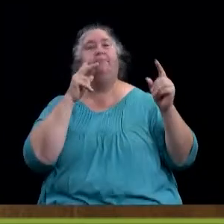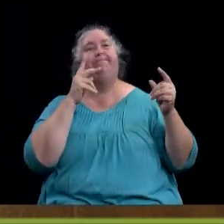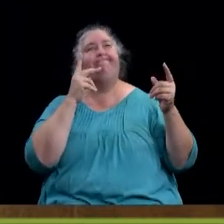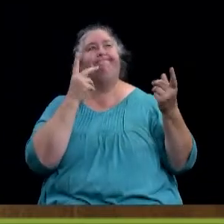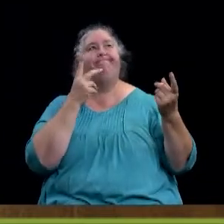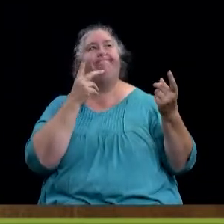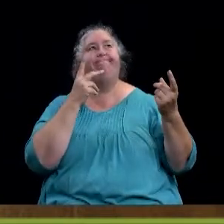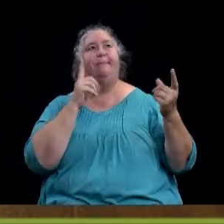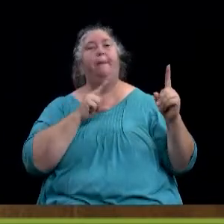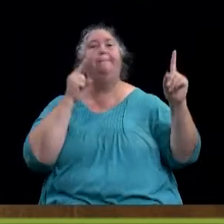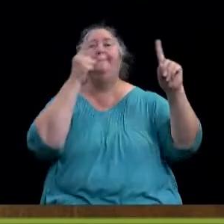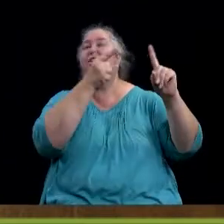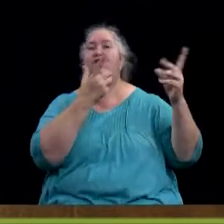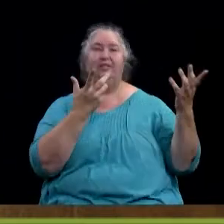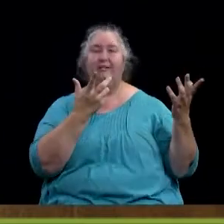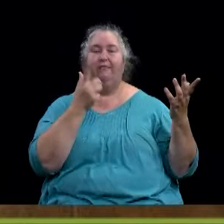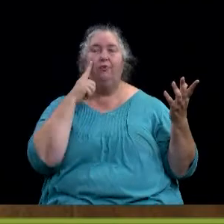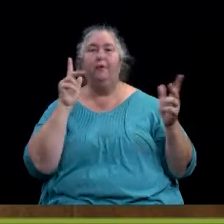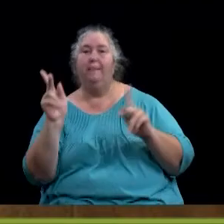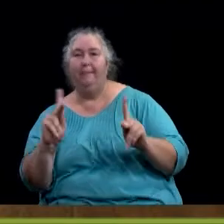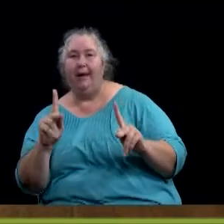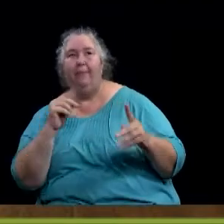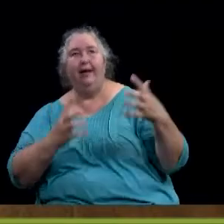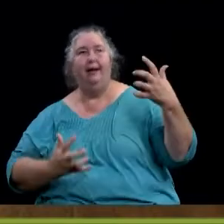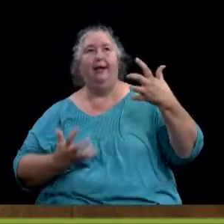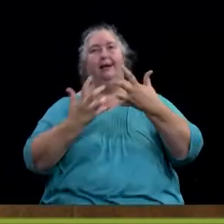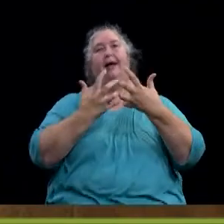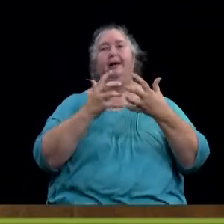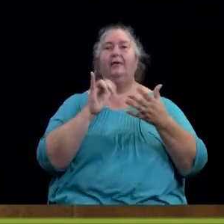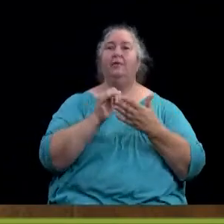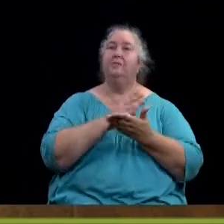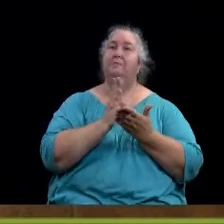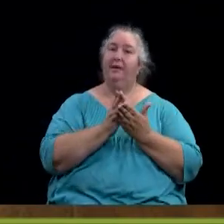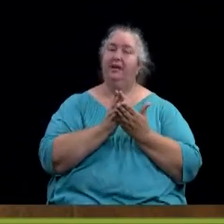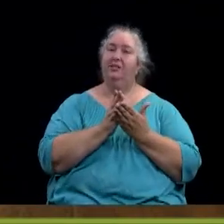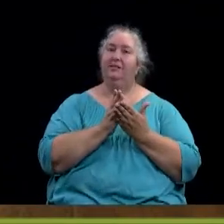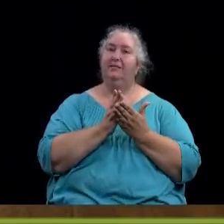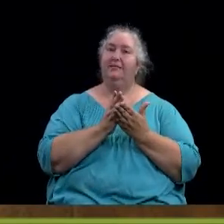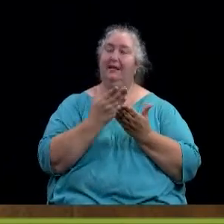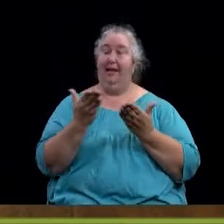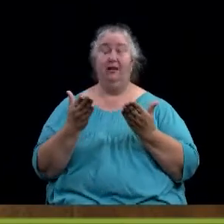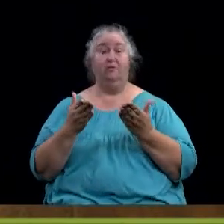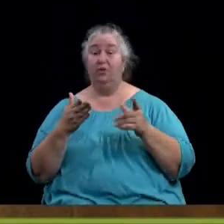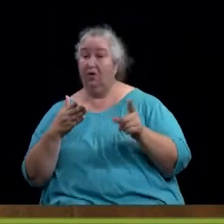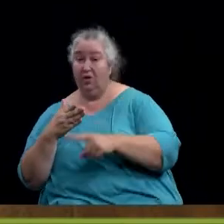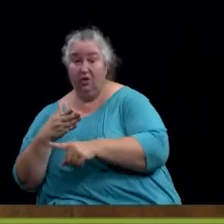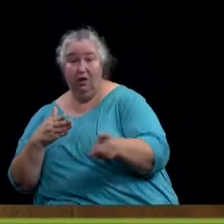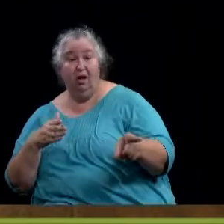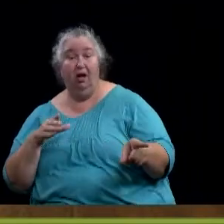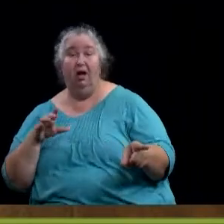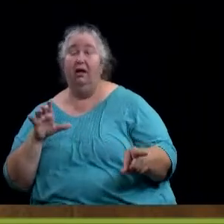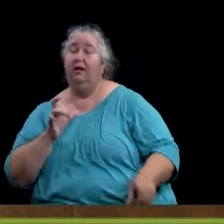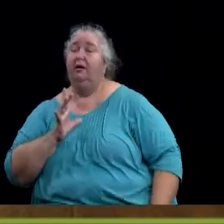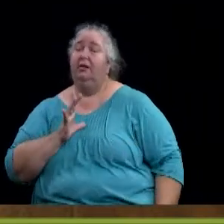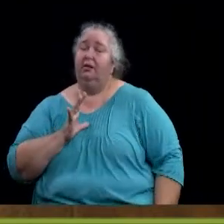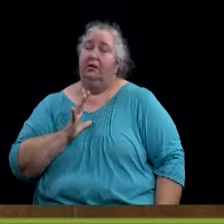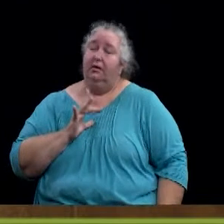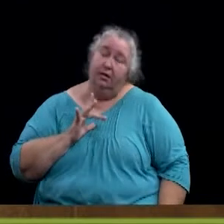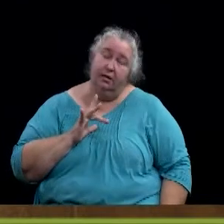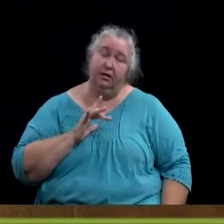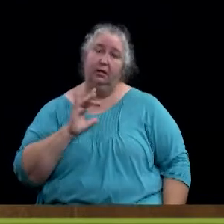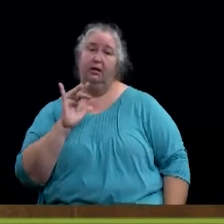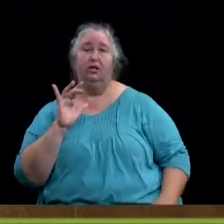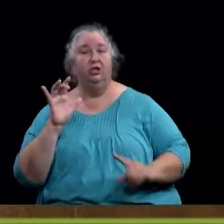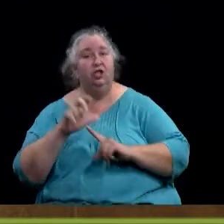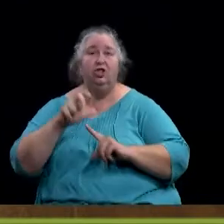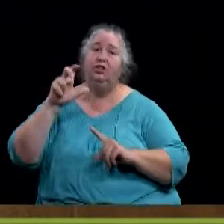budget items up to that. I think you all did a phenomenal job in making it clear what our priorities